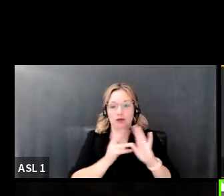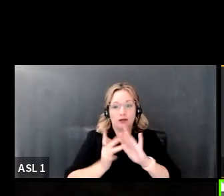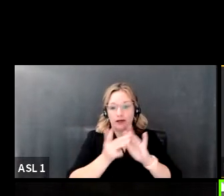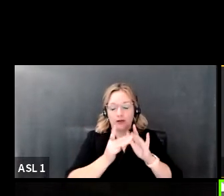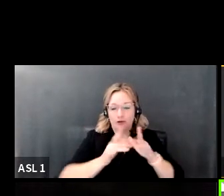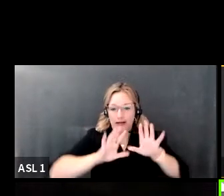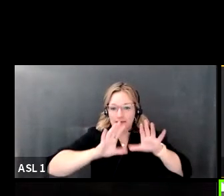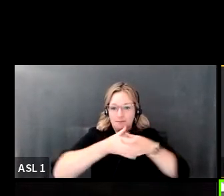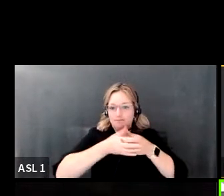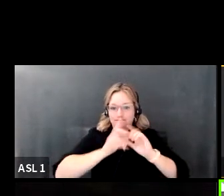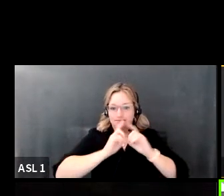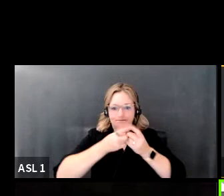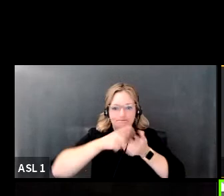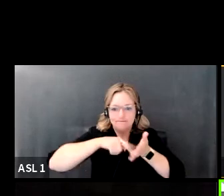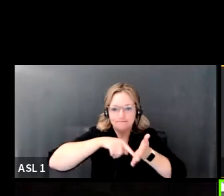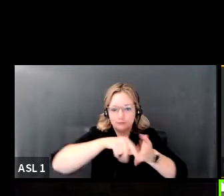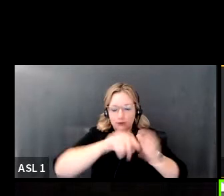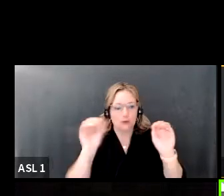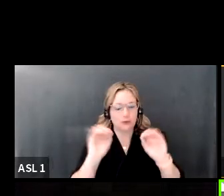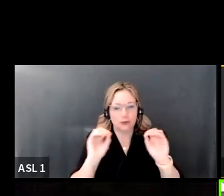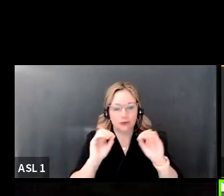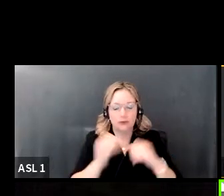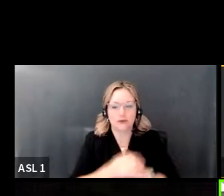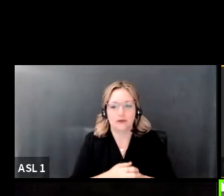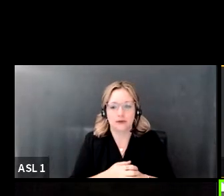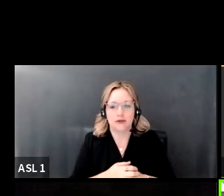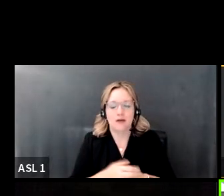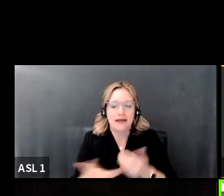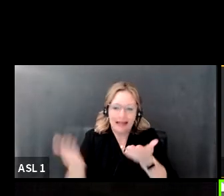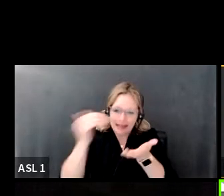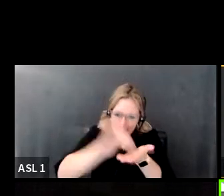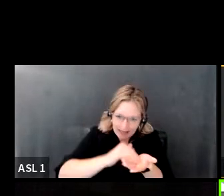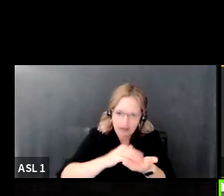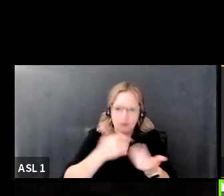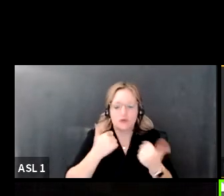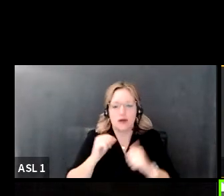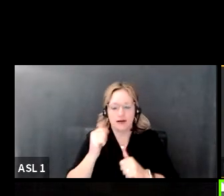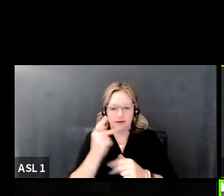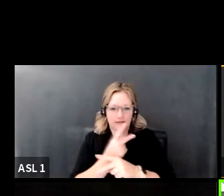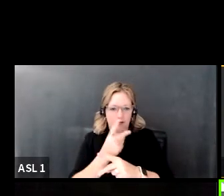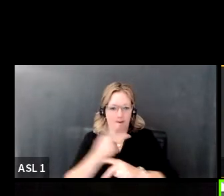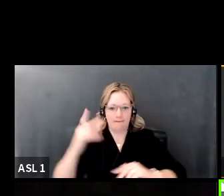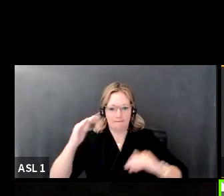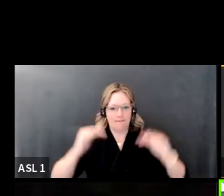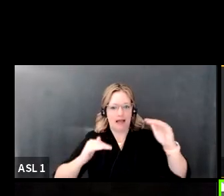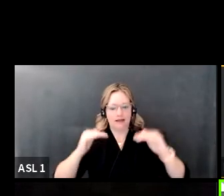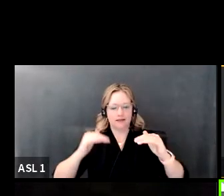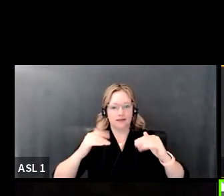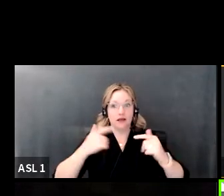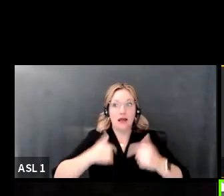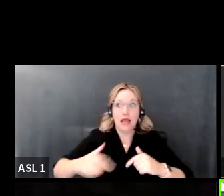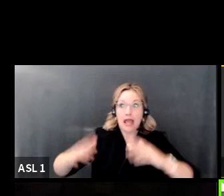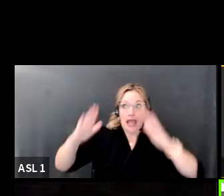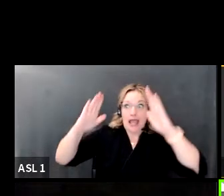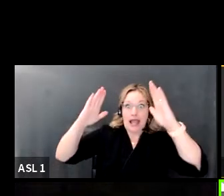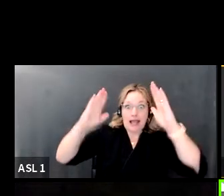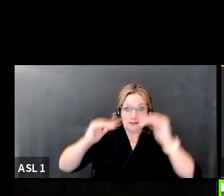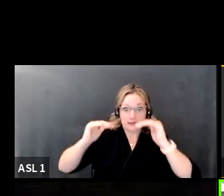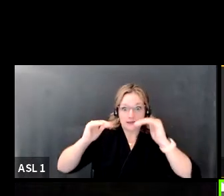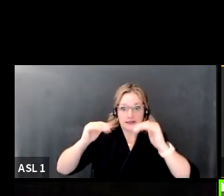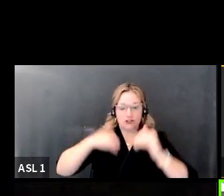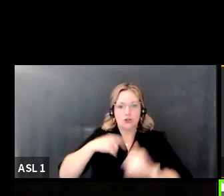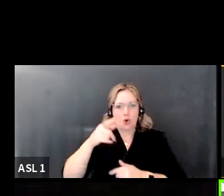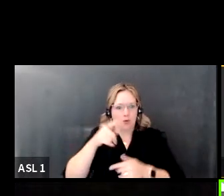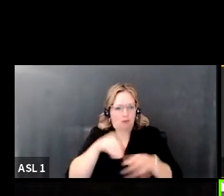but as we said at the very beginning of this we're trying to find that balance between the wide range of expectations around what services are